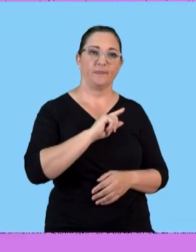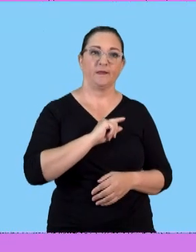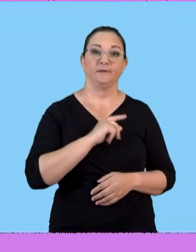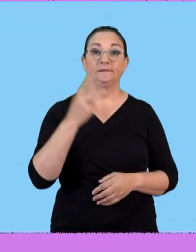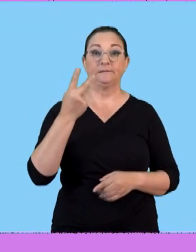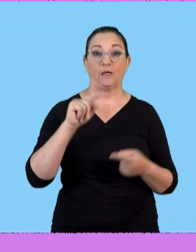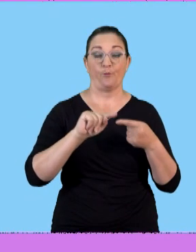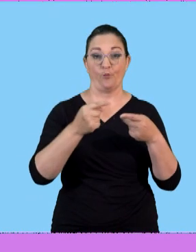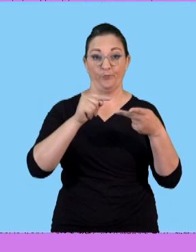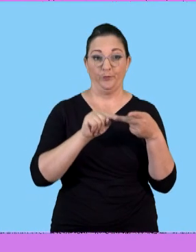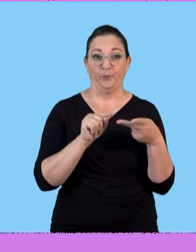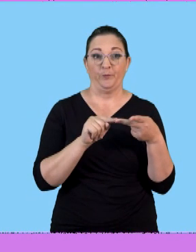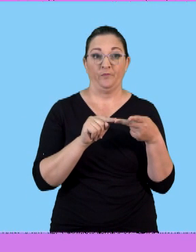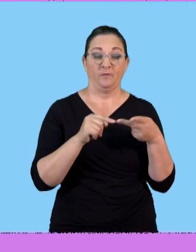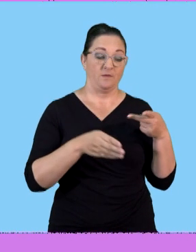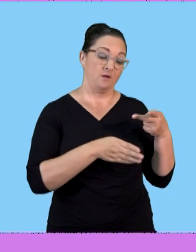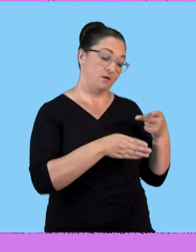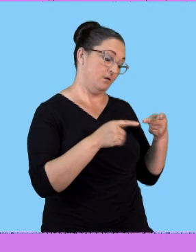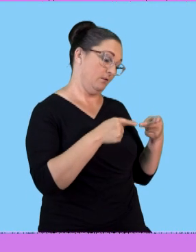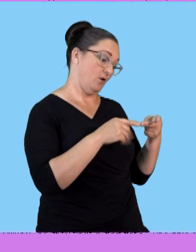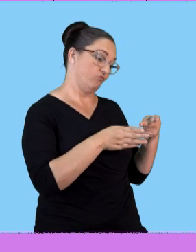second point we'll list here is turn